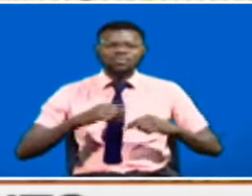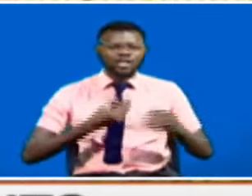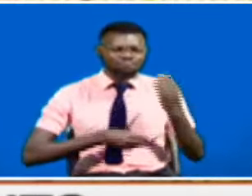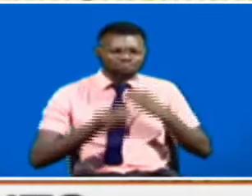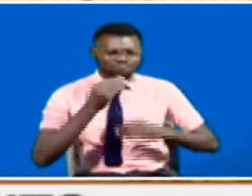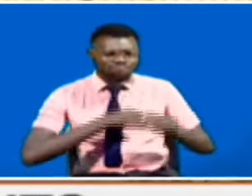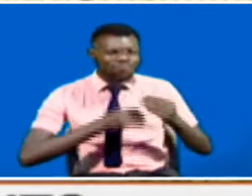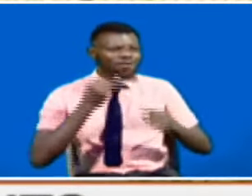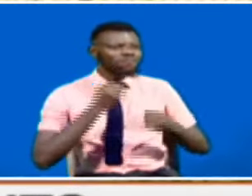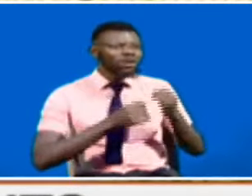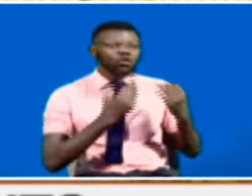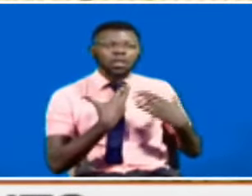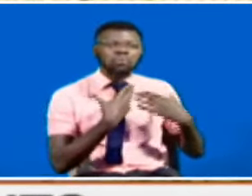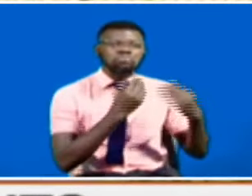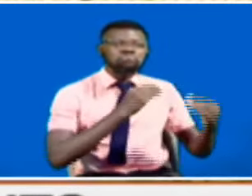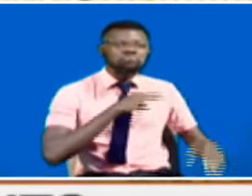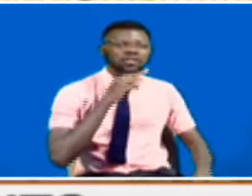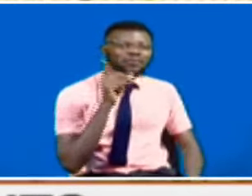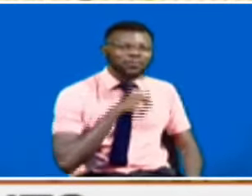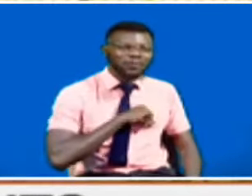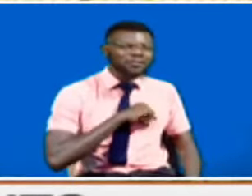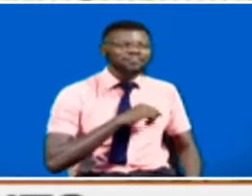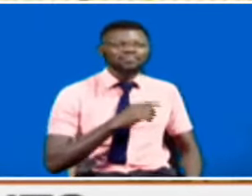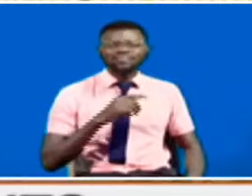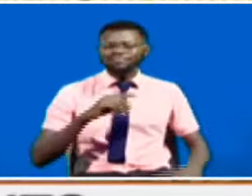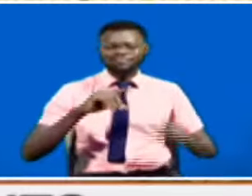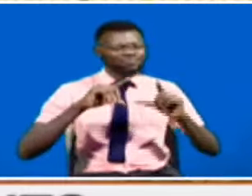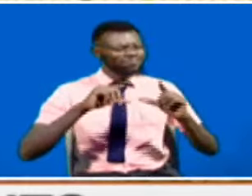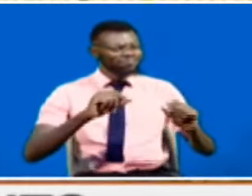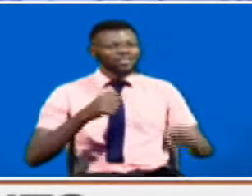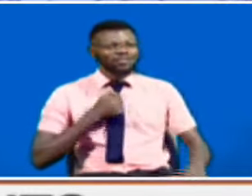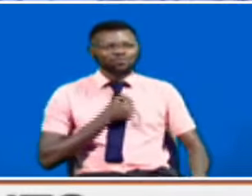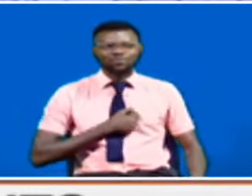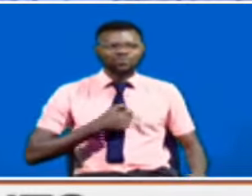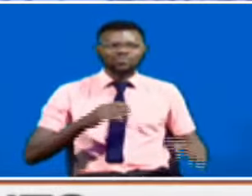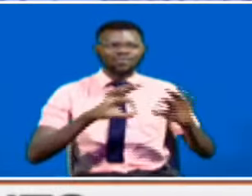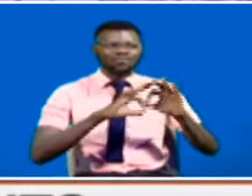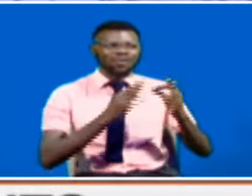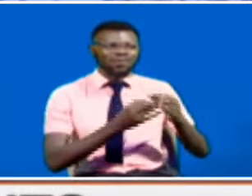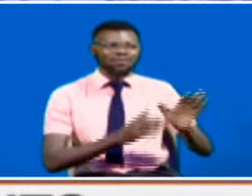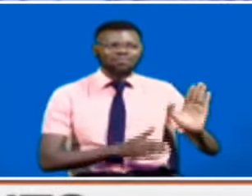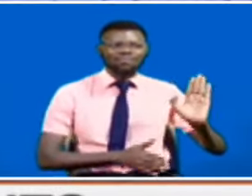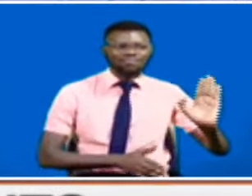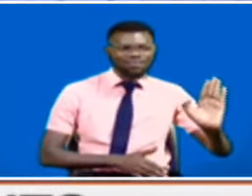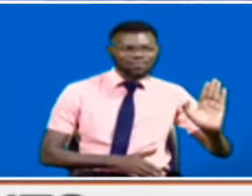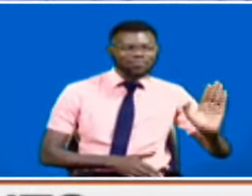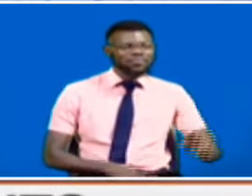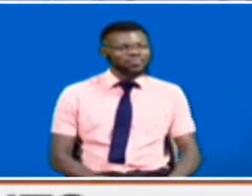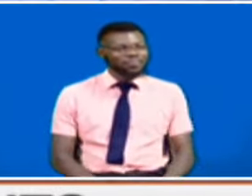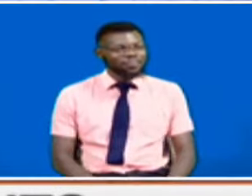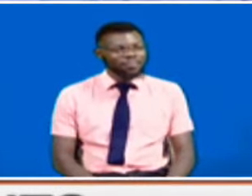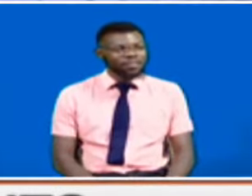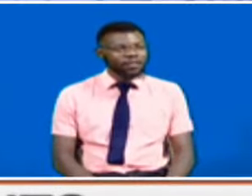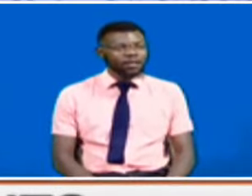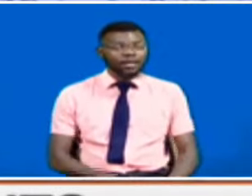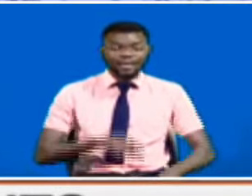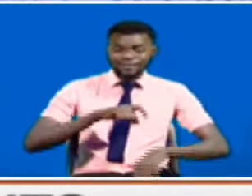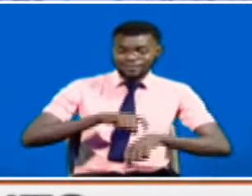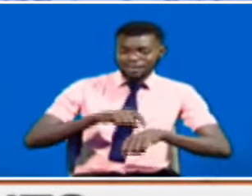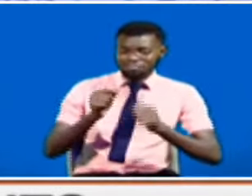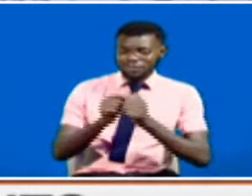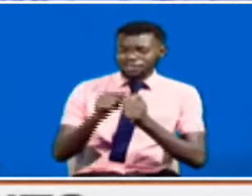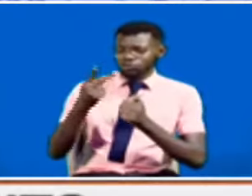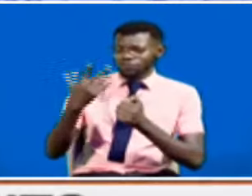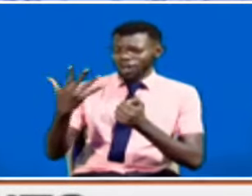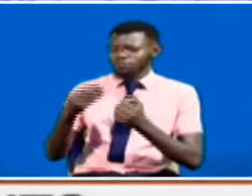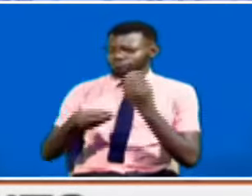na ndio ameenda akaaga. Kwa hivyo tunasema pole sana katika familia. According to the records at the gate, he left at 10:25